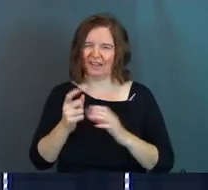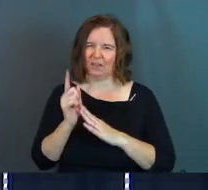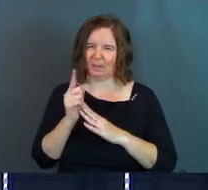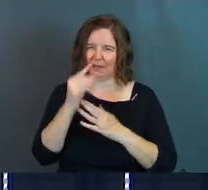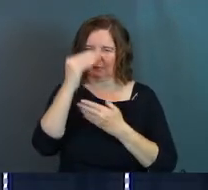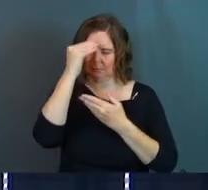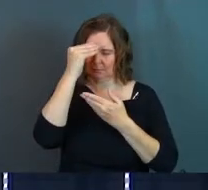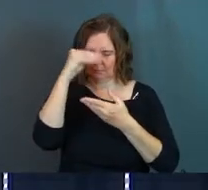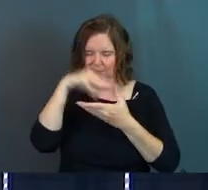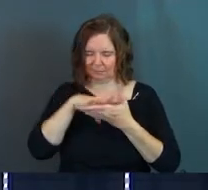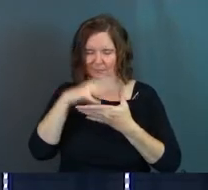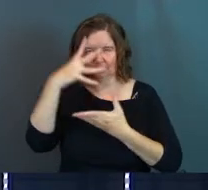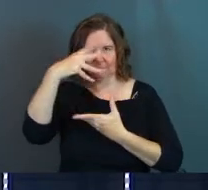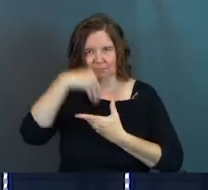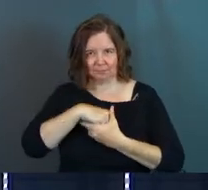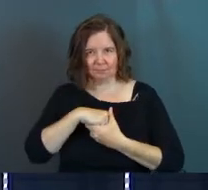minute for that to sink in.